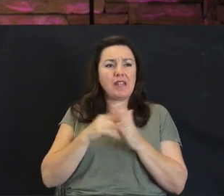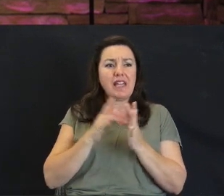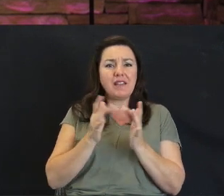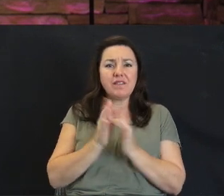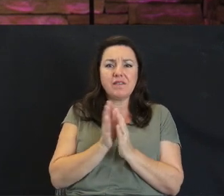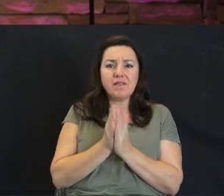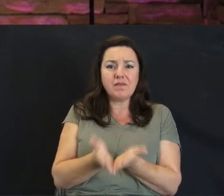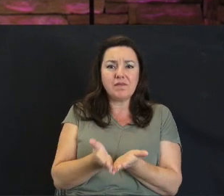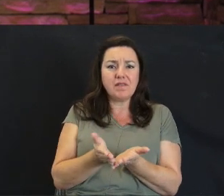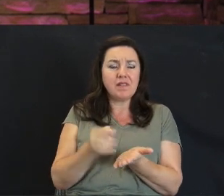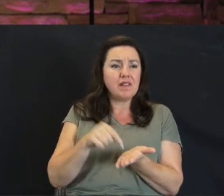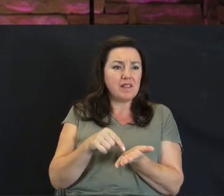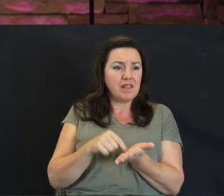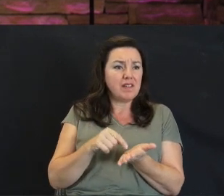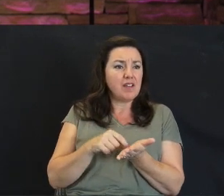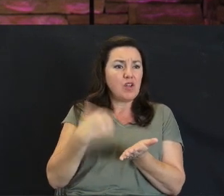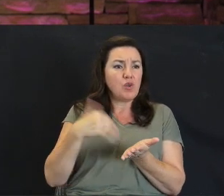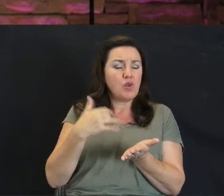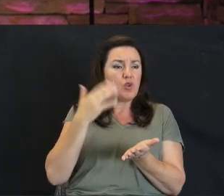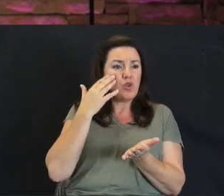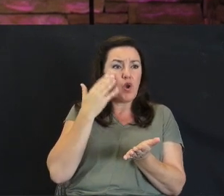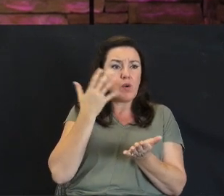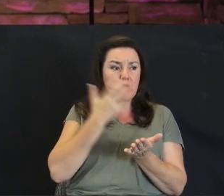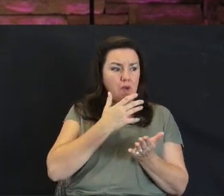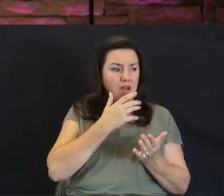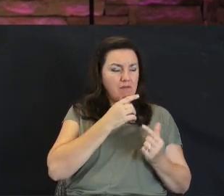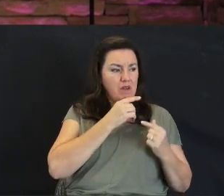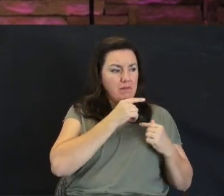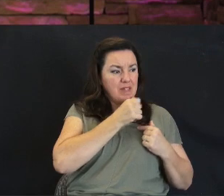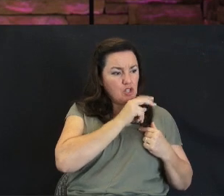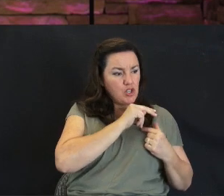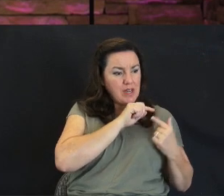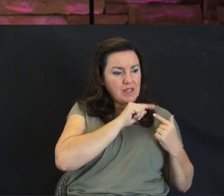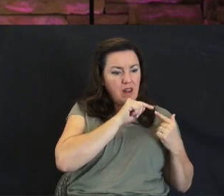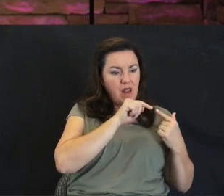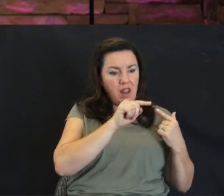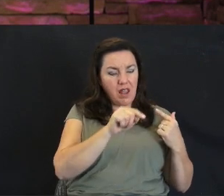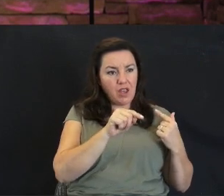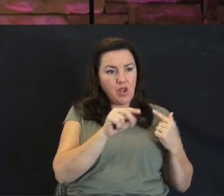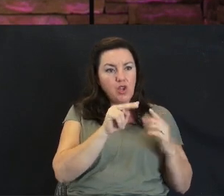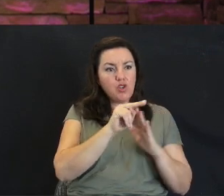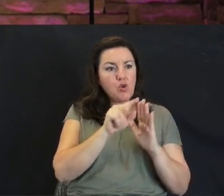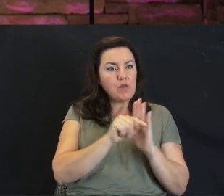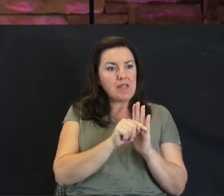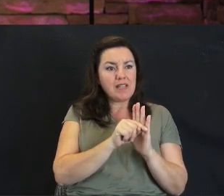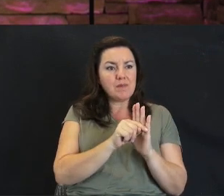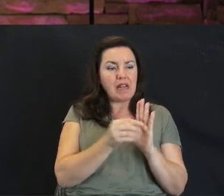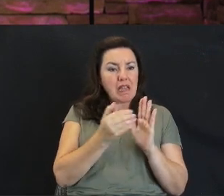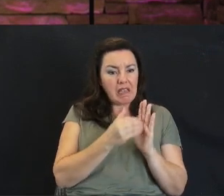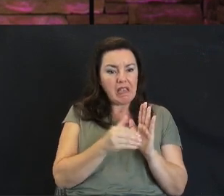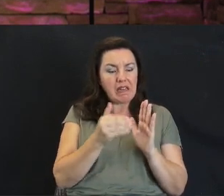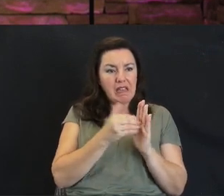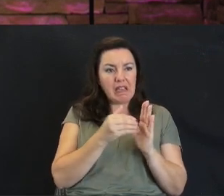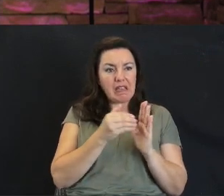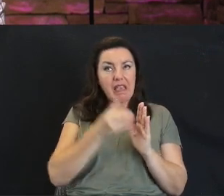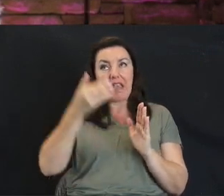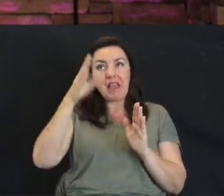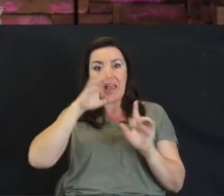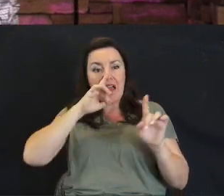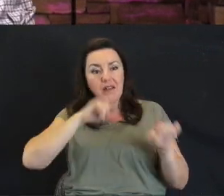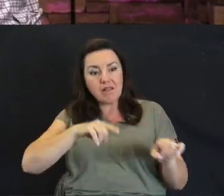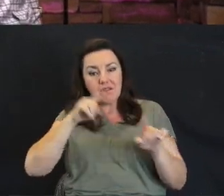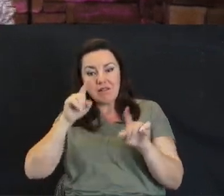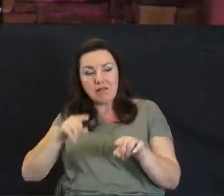Listen You know what's fascinating Is from Genesis Like all the way Through the New Testament Time and time again God has commands For mothers Fathers Wives